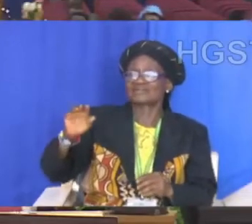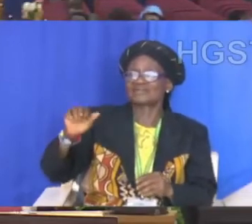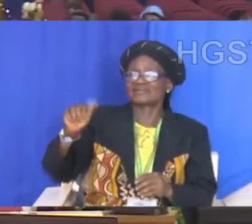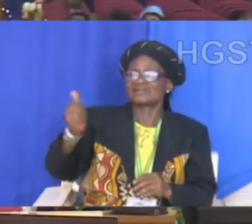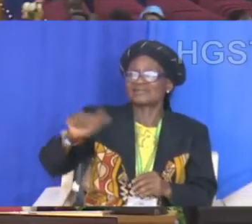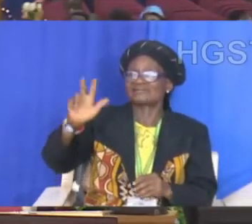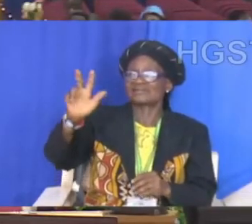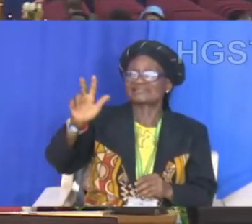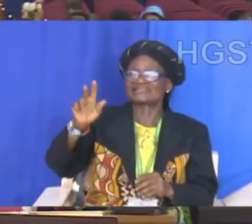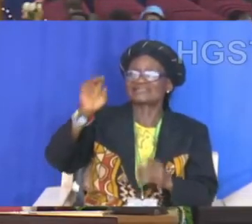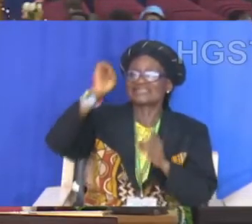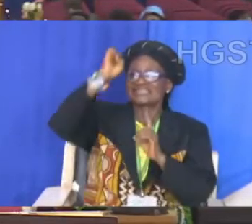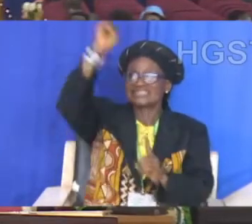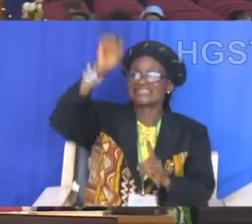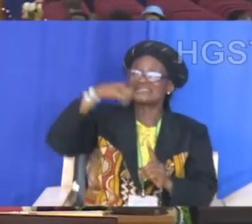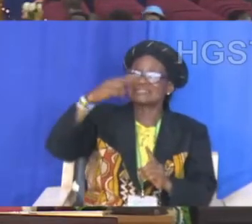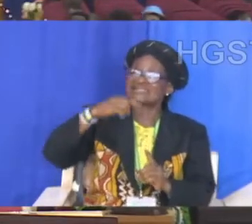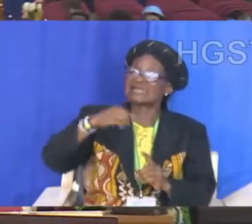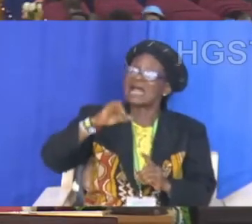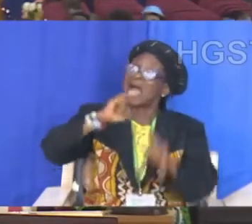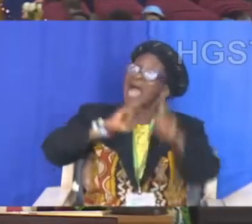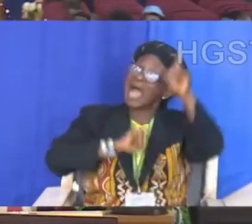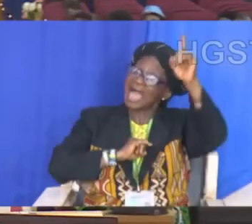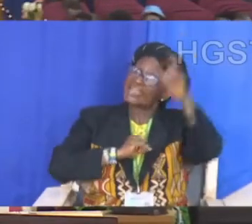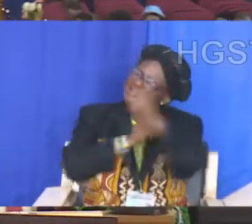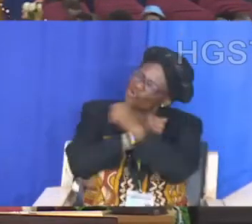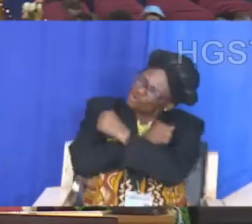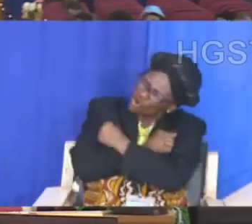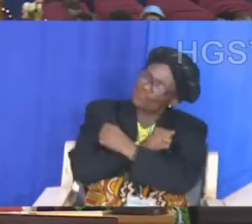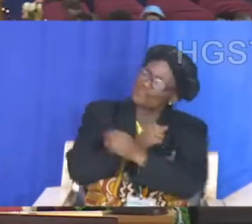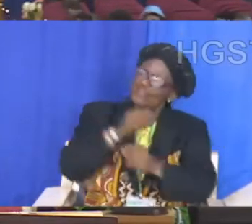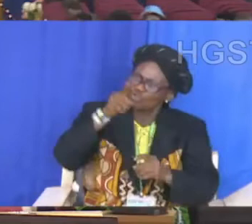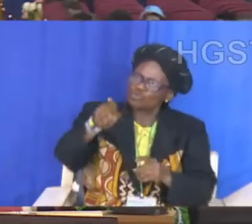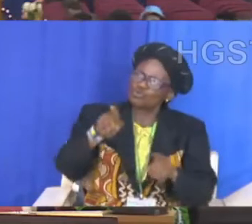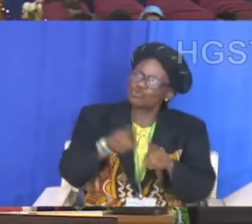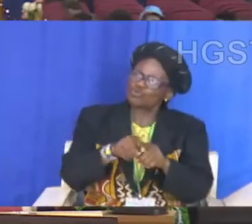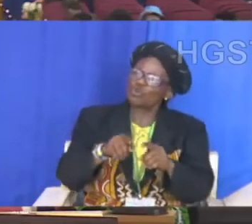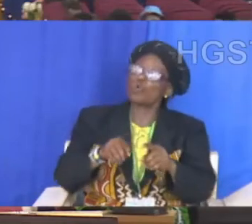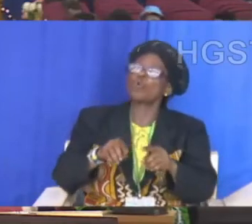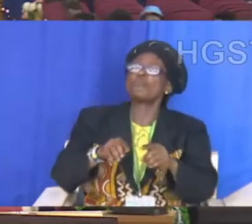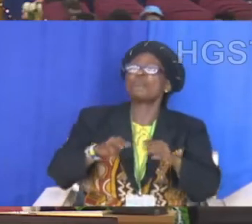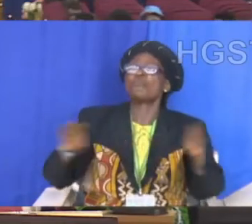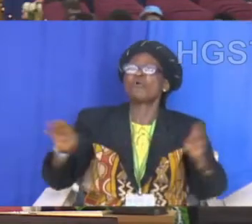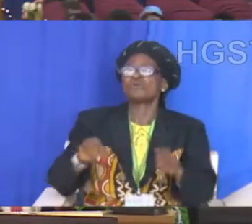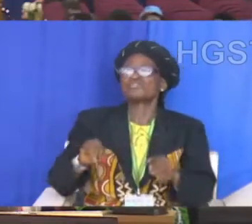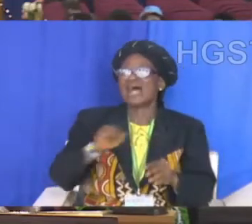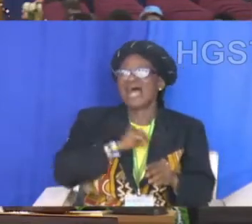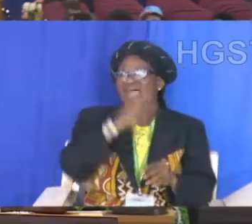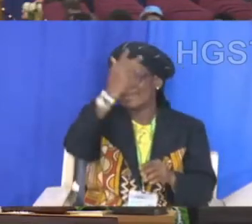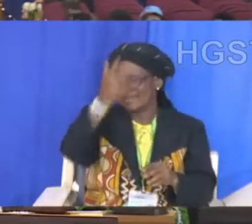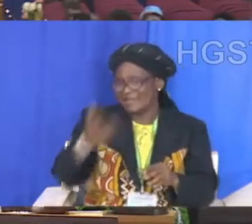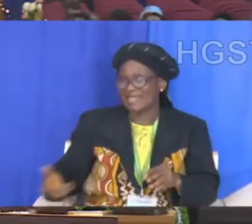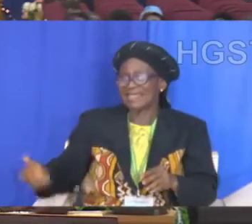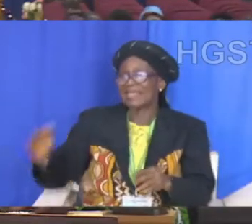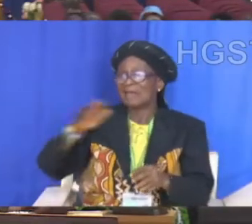so much, I lay down my life for you. Greater love has no man than